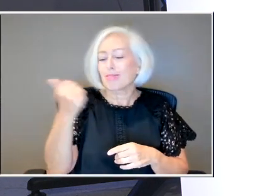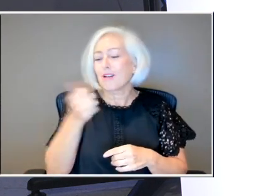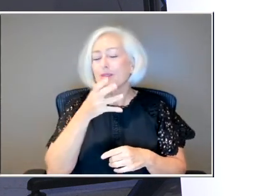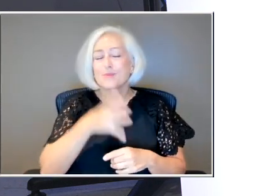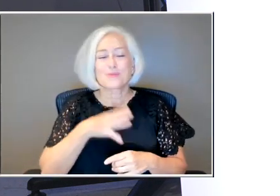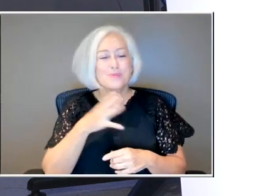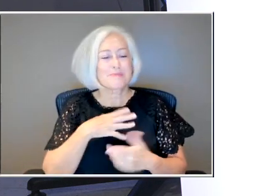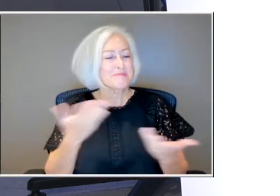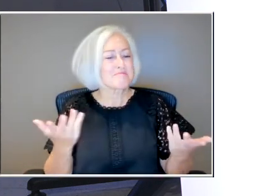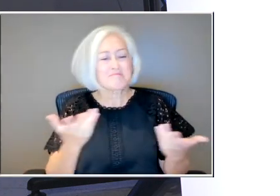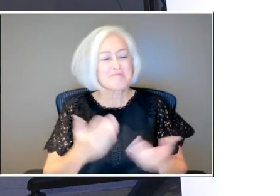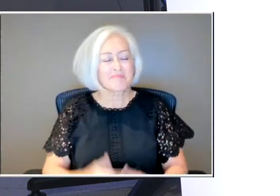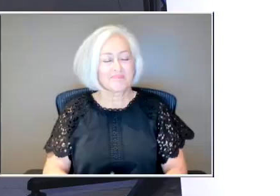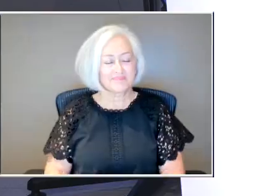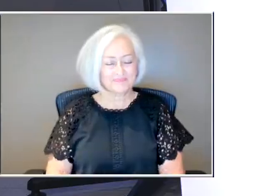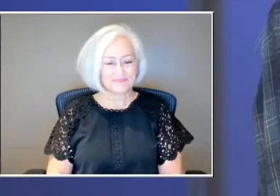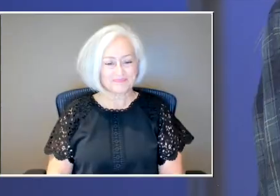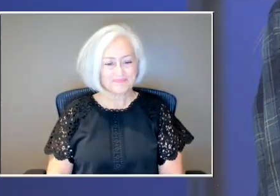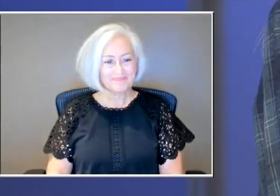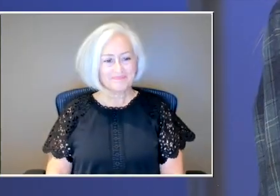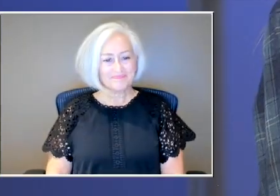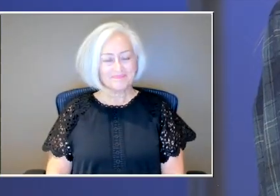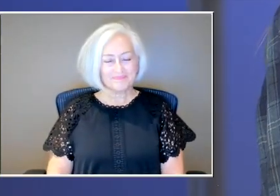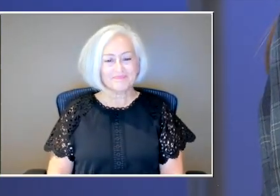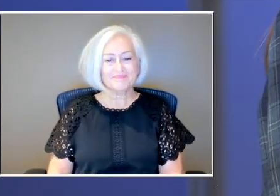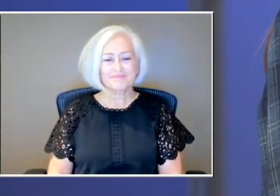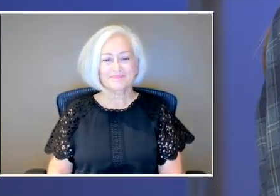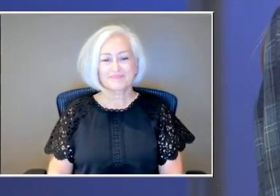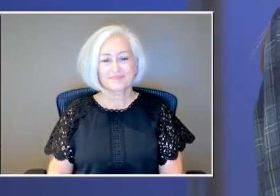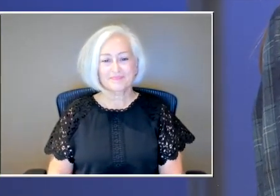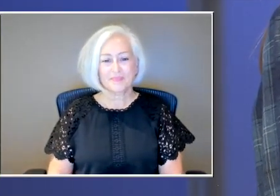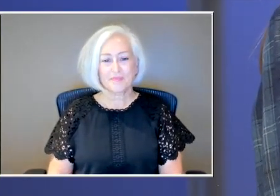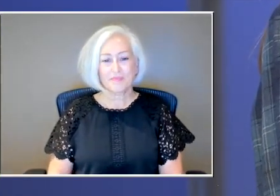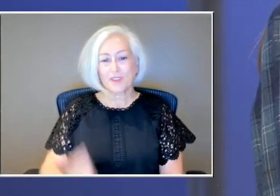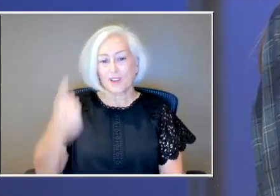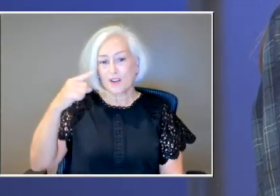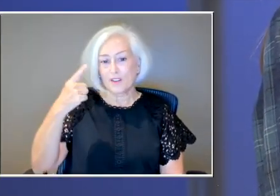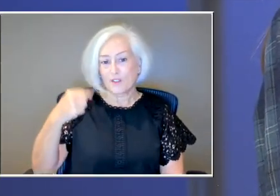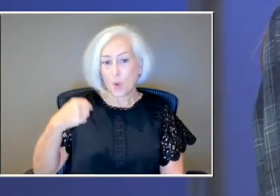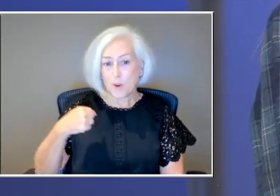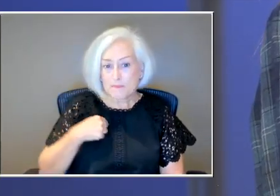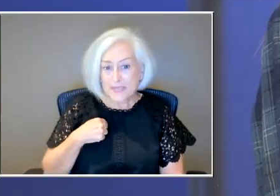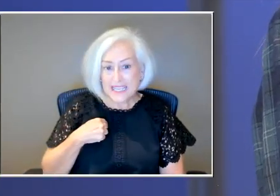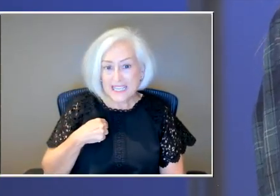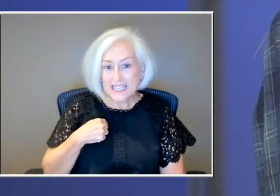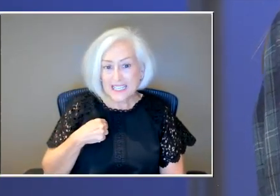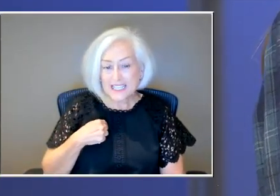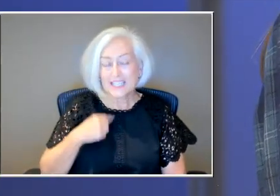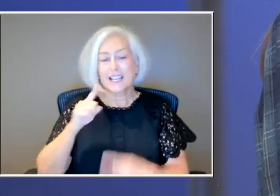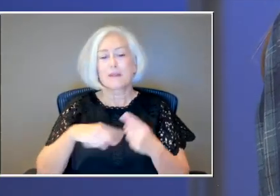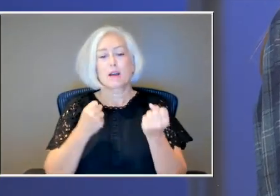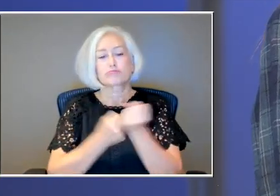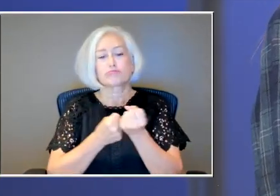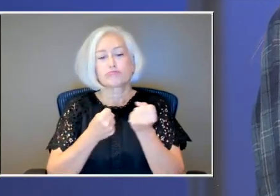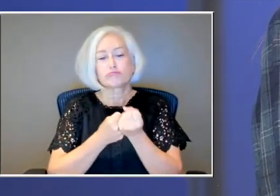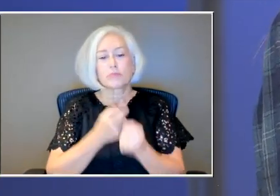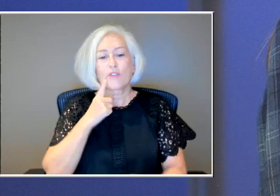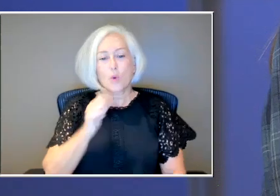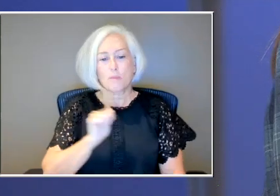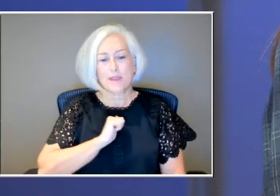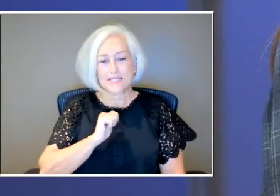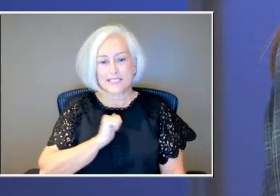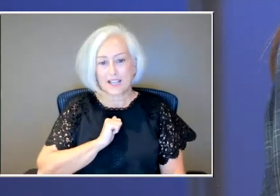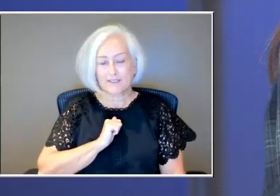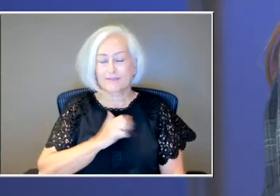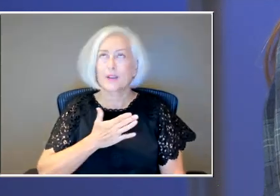story? Yeah, I think for me, it was definitely just about advocating for myself, and I was really thankful that